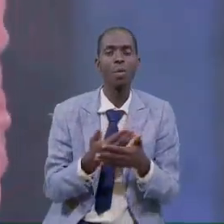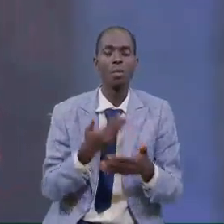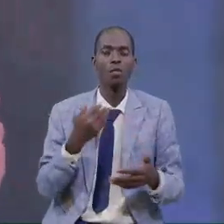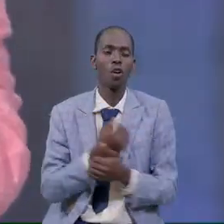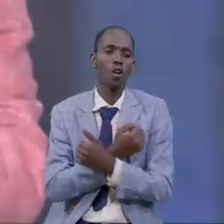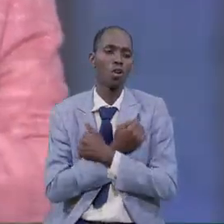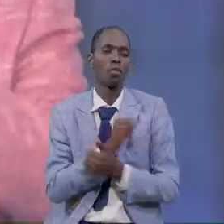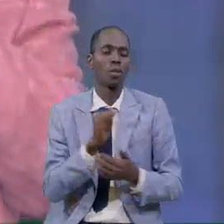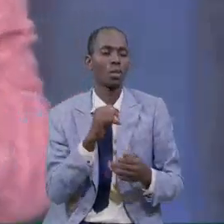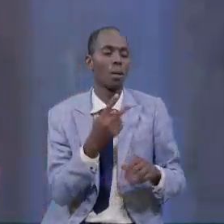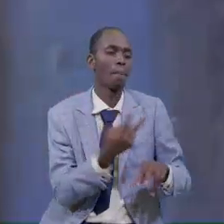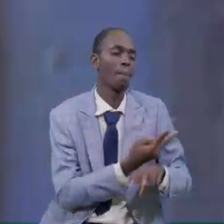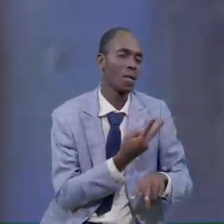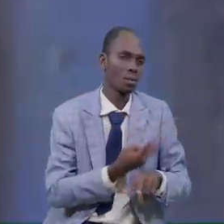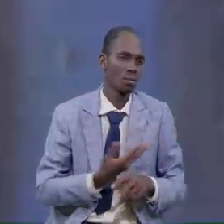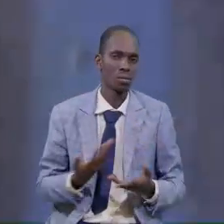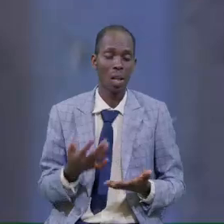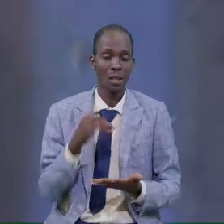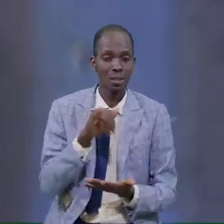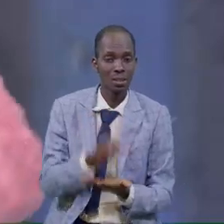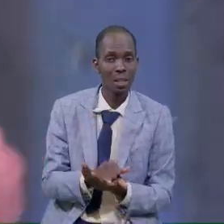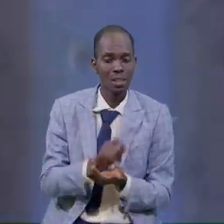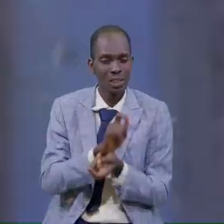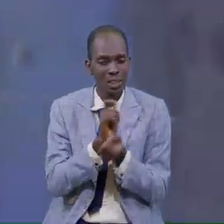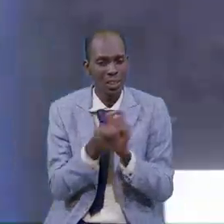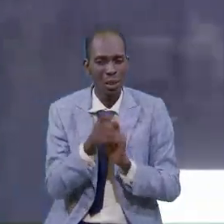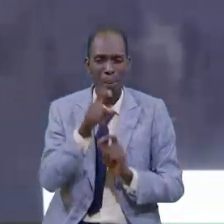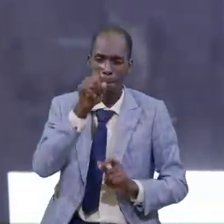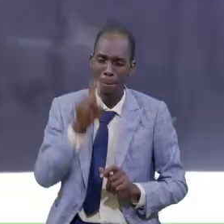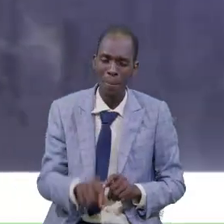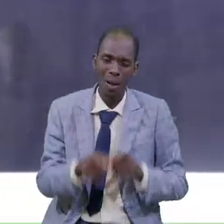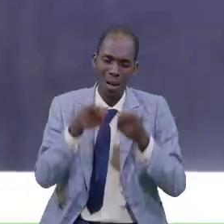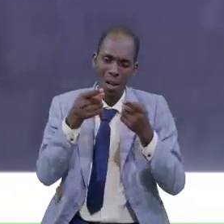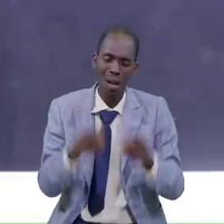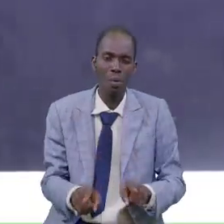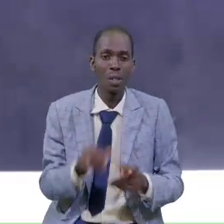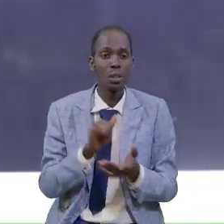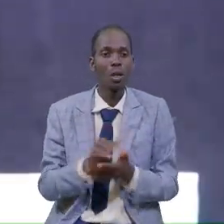know, that change has to take place, that we love people,